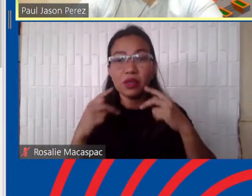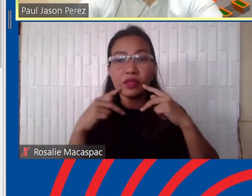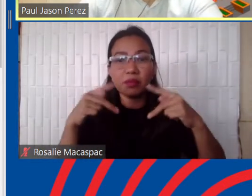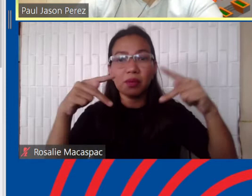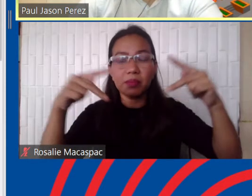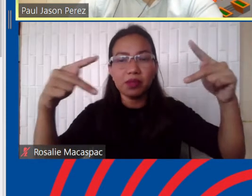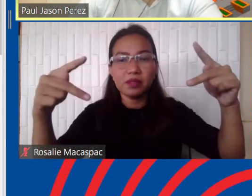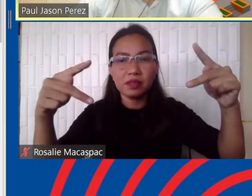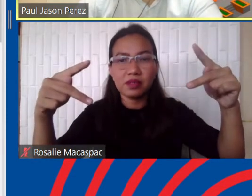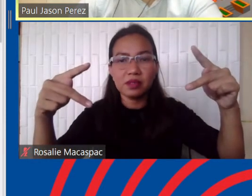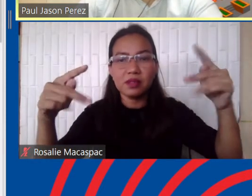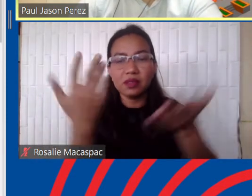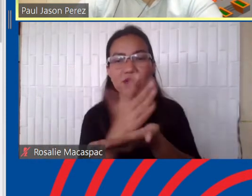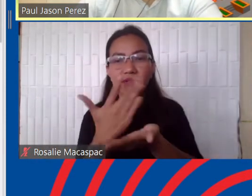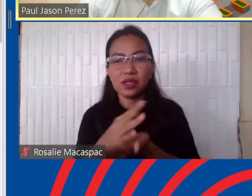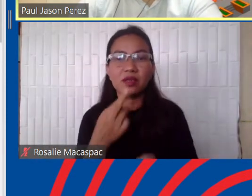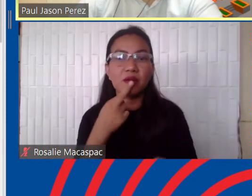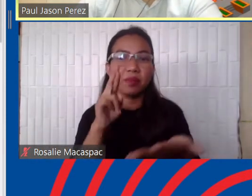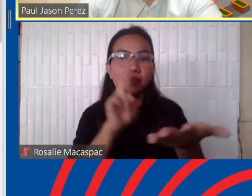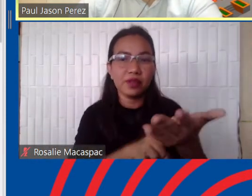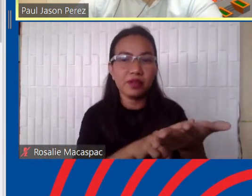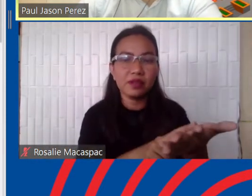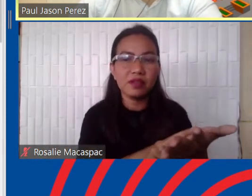some researchers hindi na sila